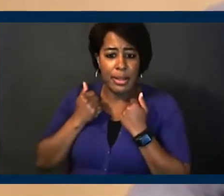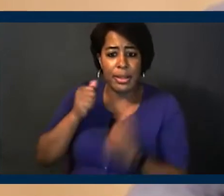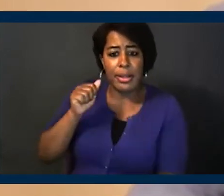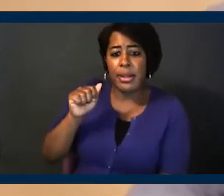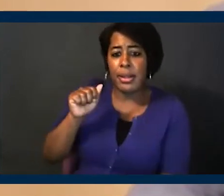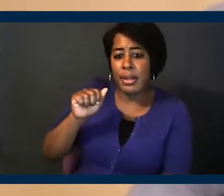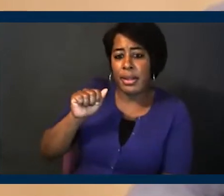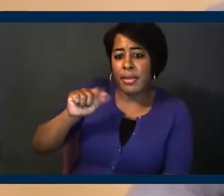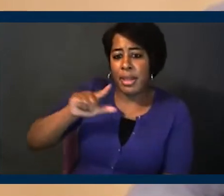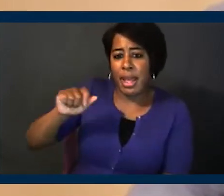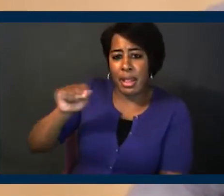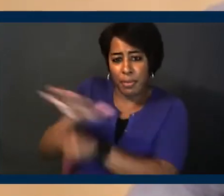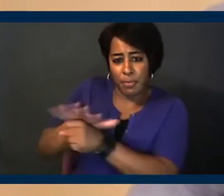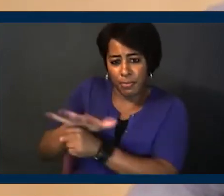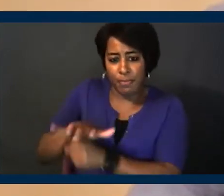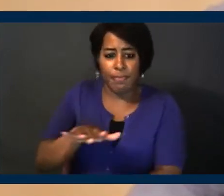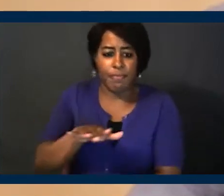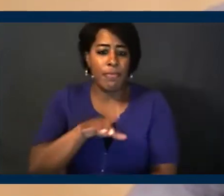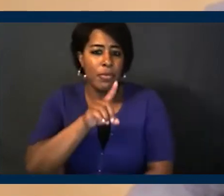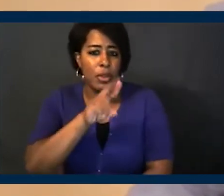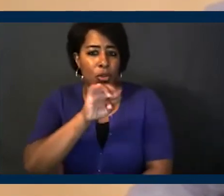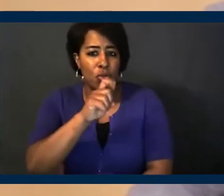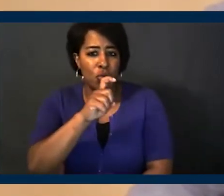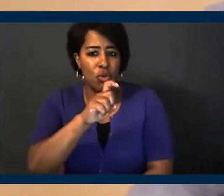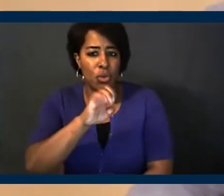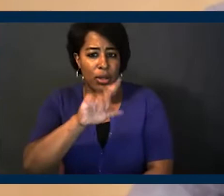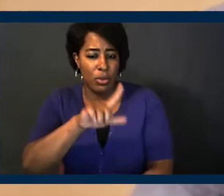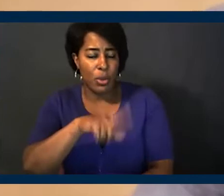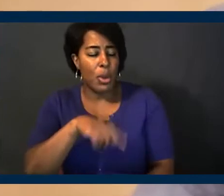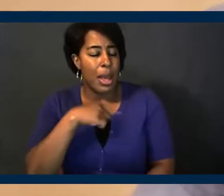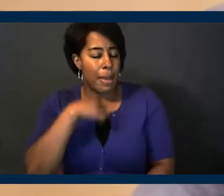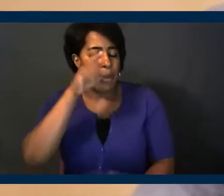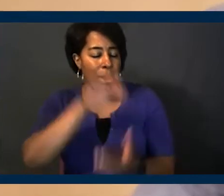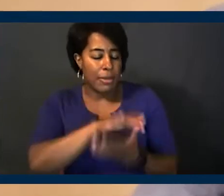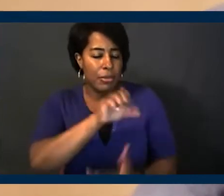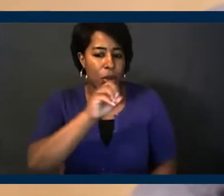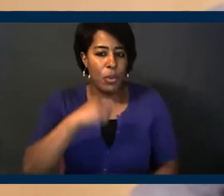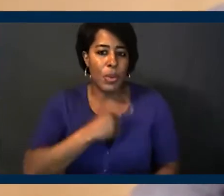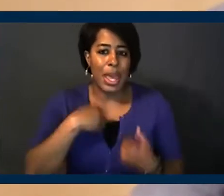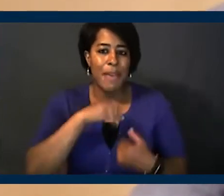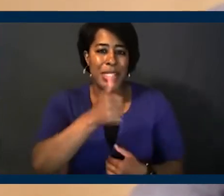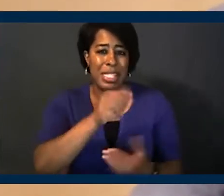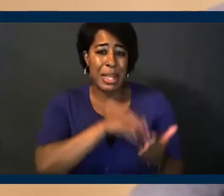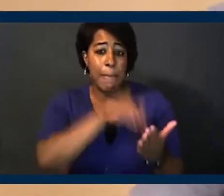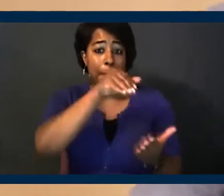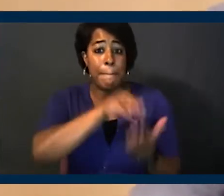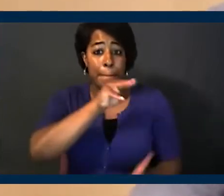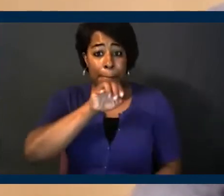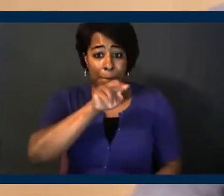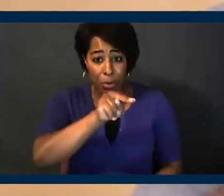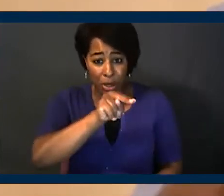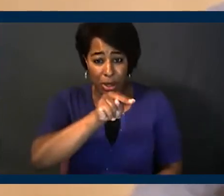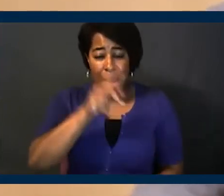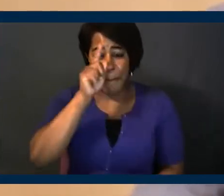sure that's true. That is very true. We have 10 million Angelenos here, and I think about 10% of